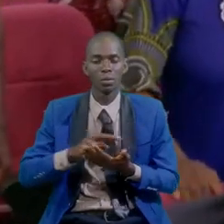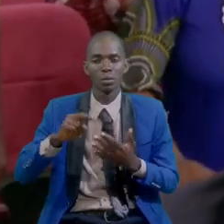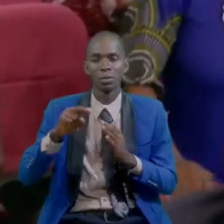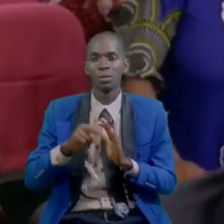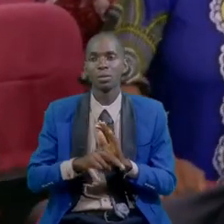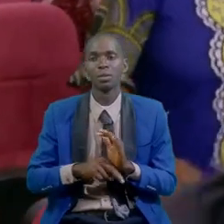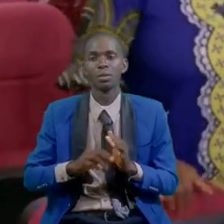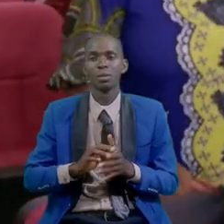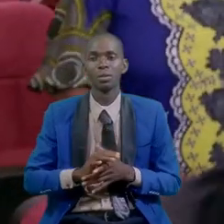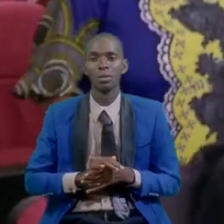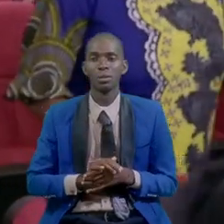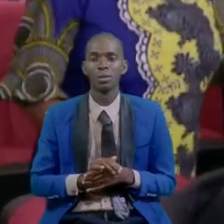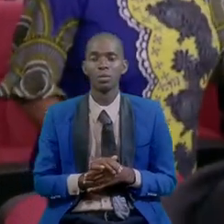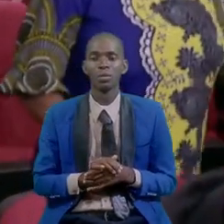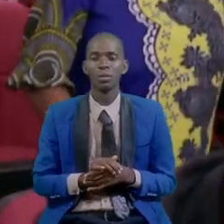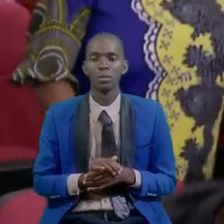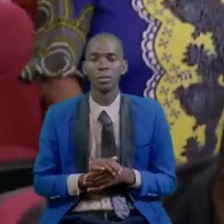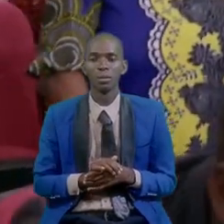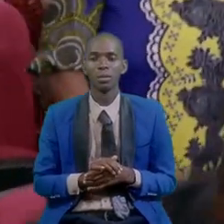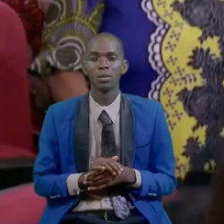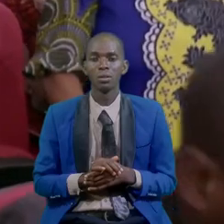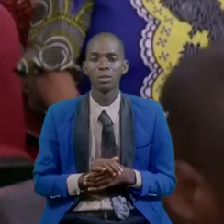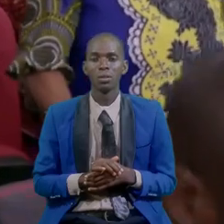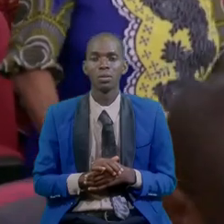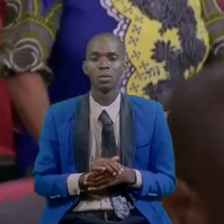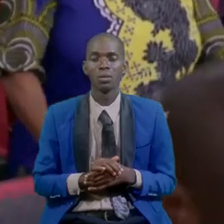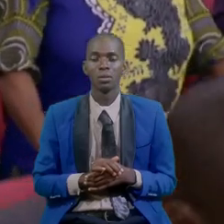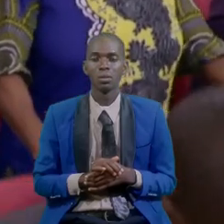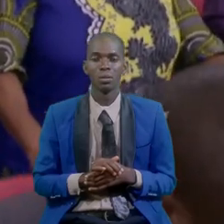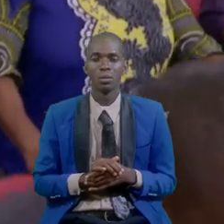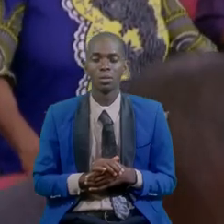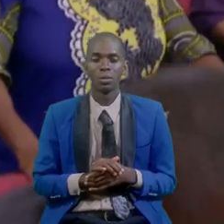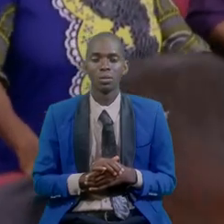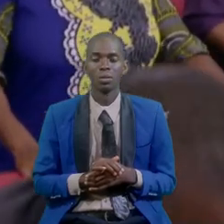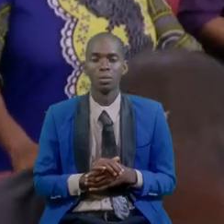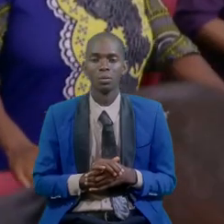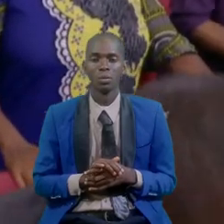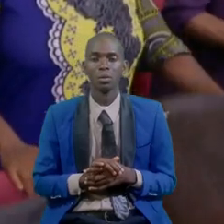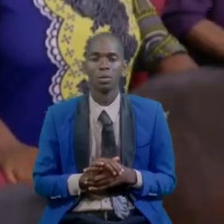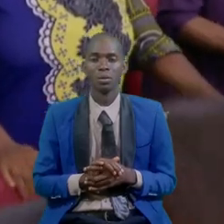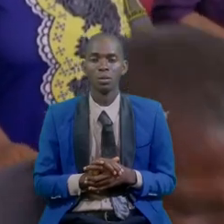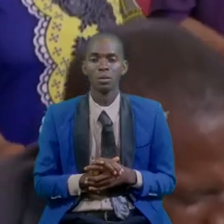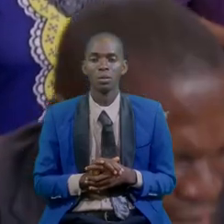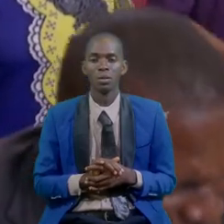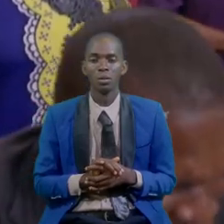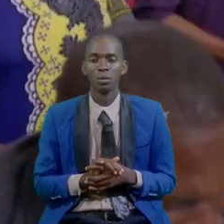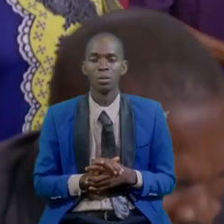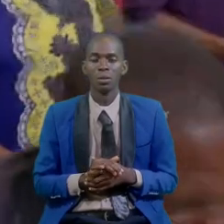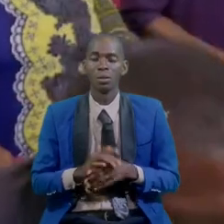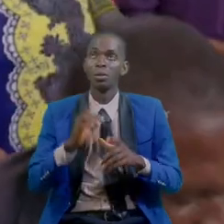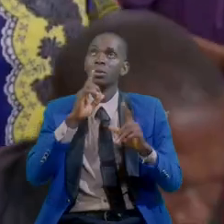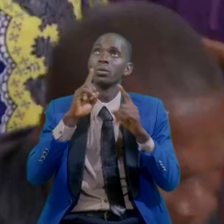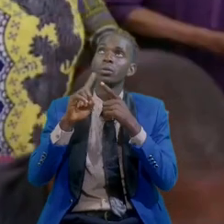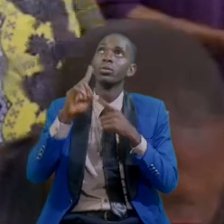Open up telling.